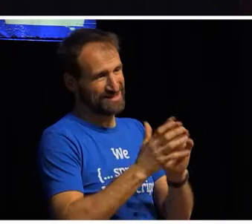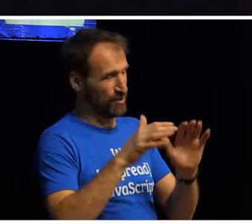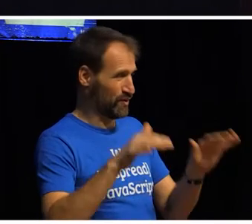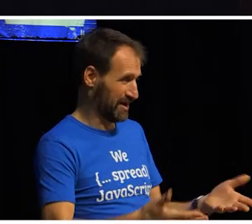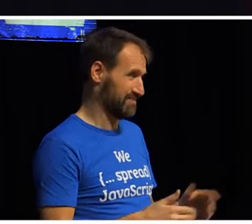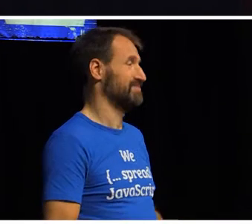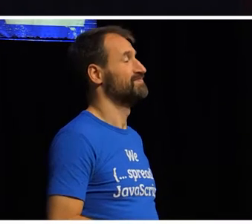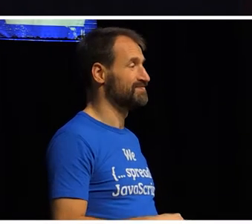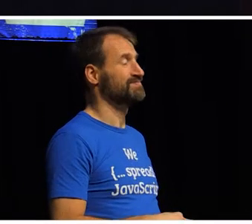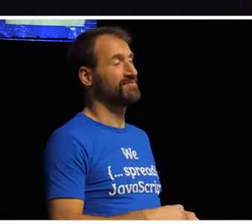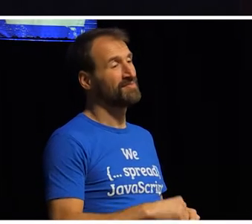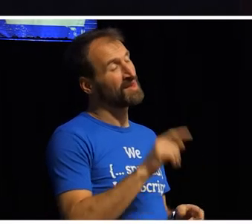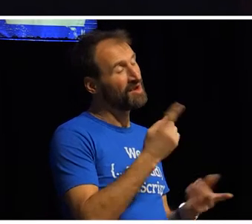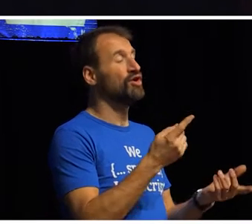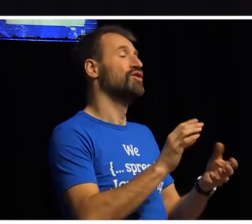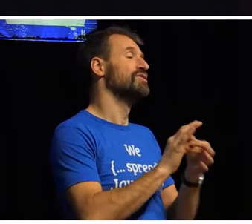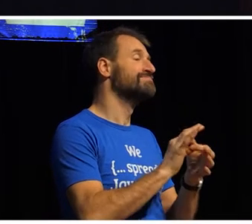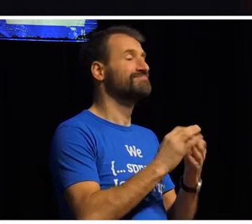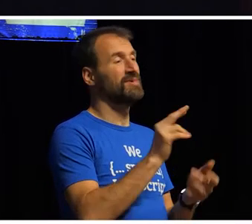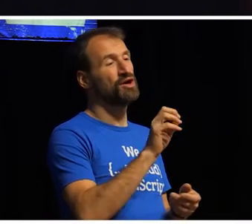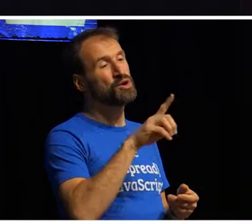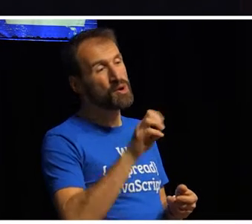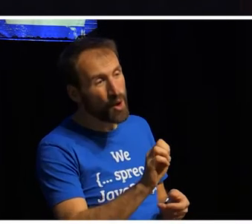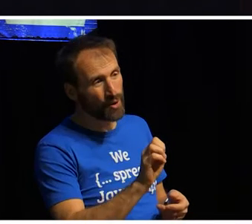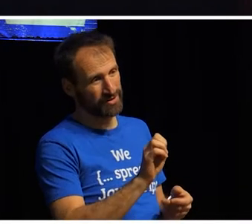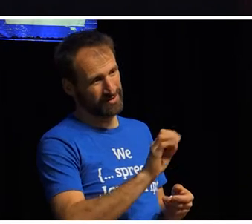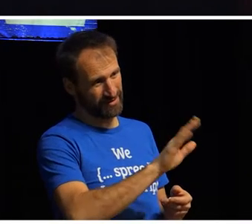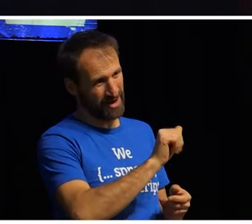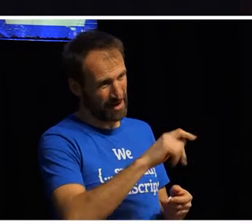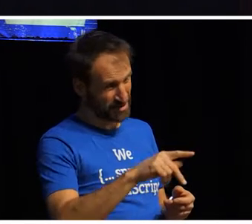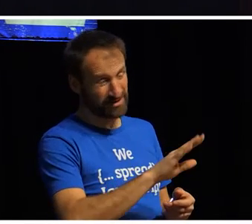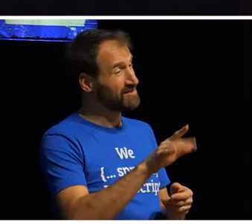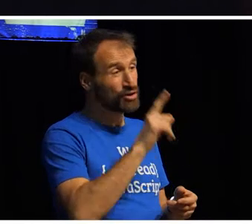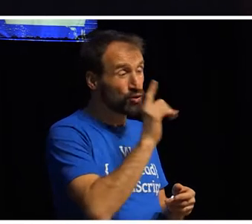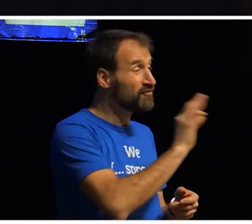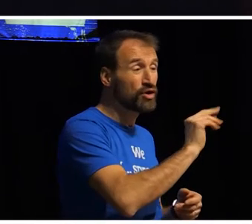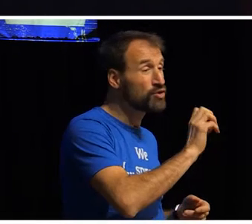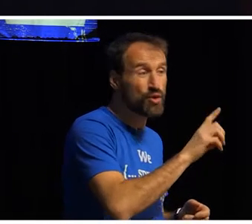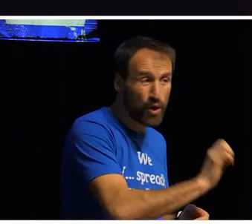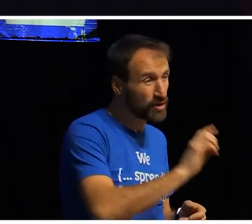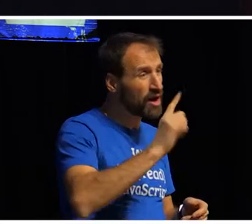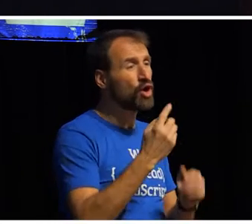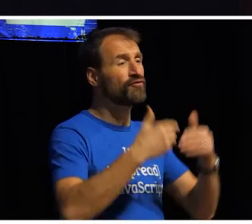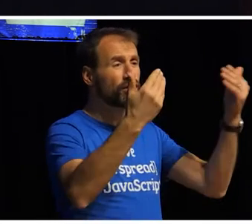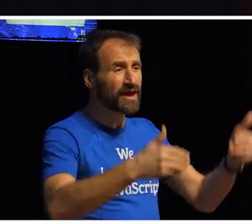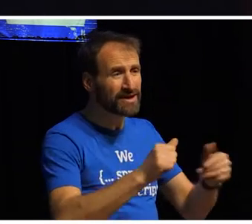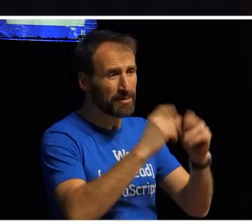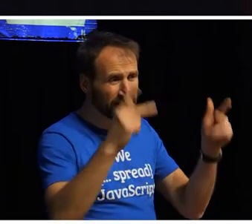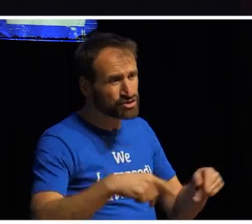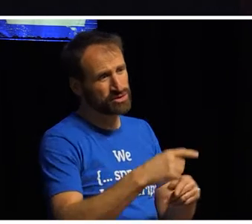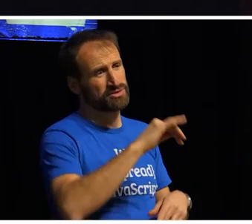here but when you talk about JavaScript it's not limited to just node it's also true for front-end application with jQuery has a very prevalent